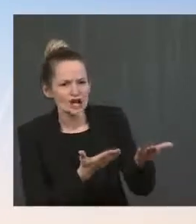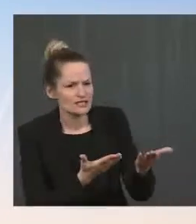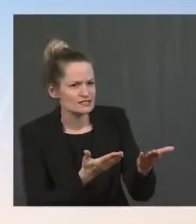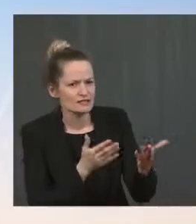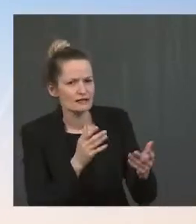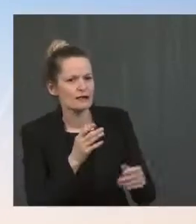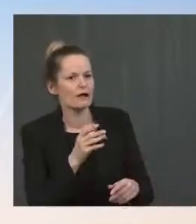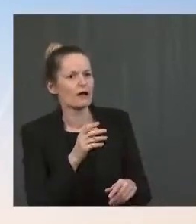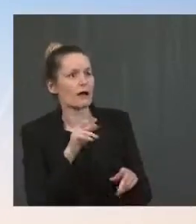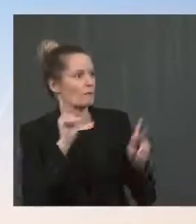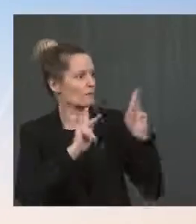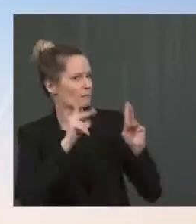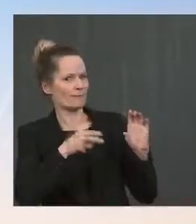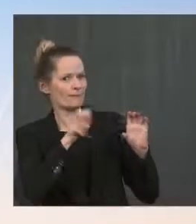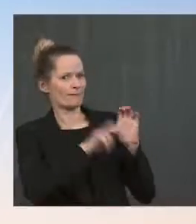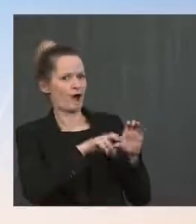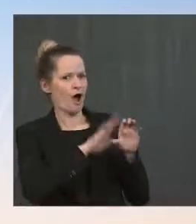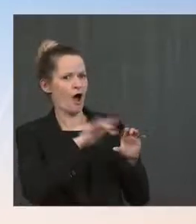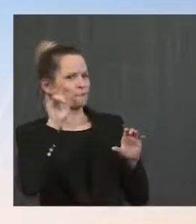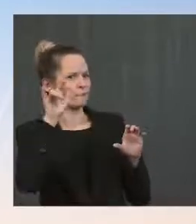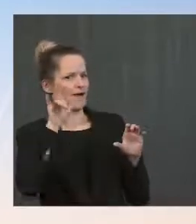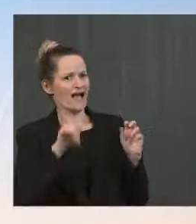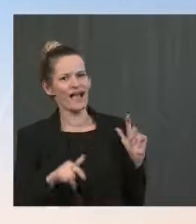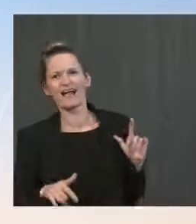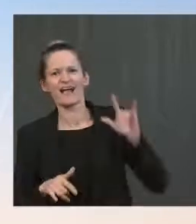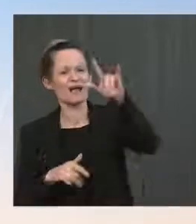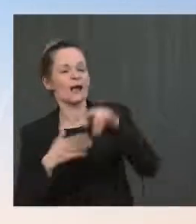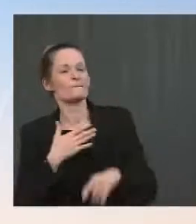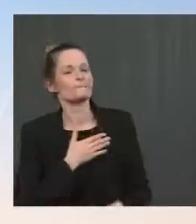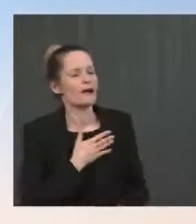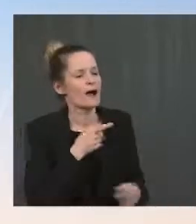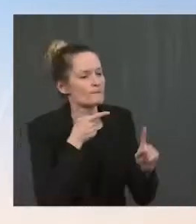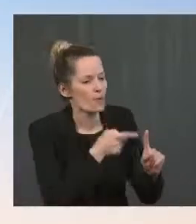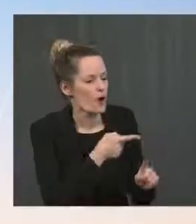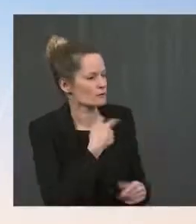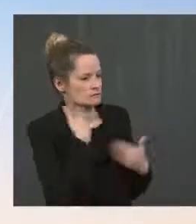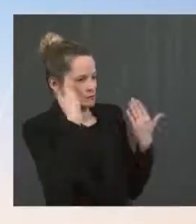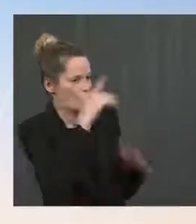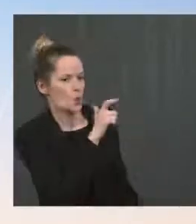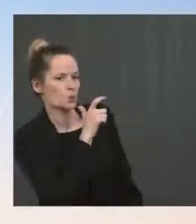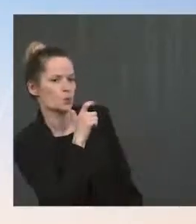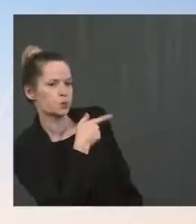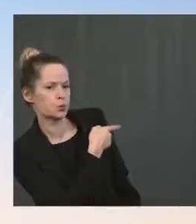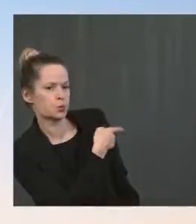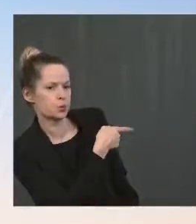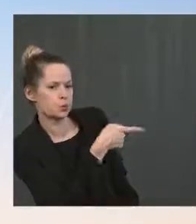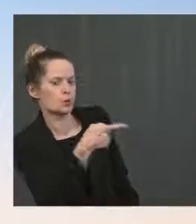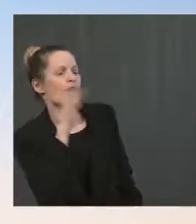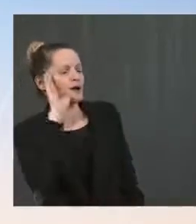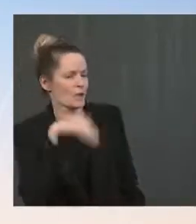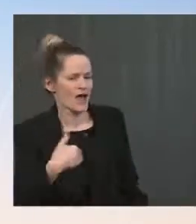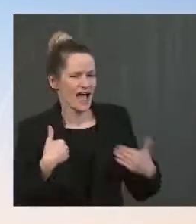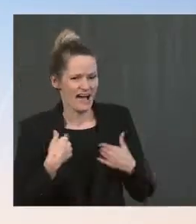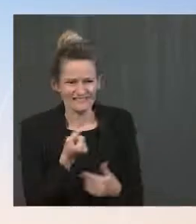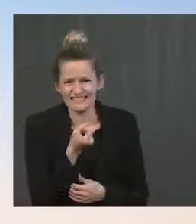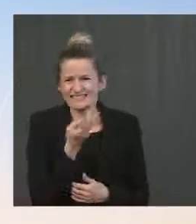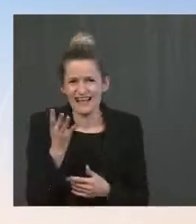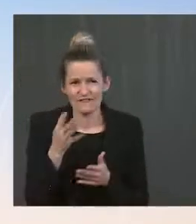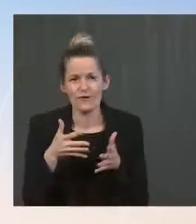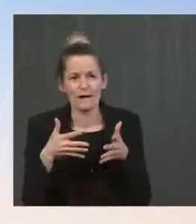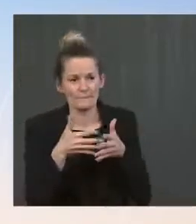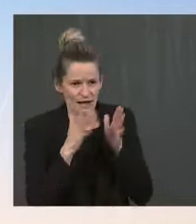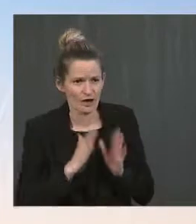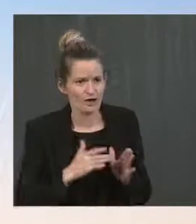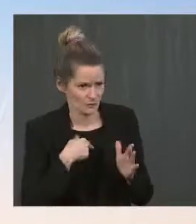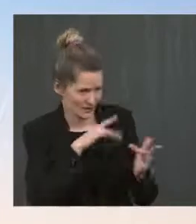in. Too few. I just am conveying to you there's a handful of Americans who we are also in touch with, and we are working to help